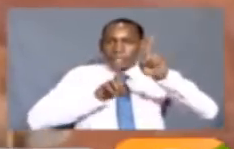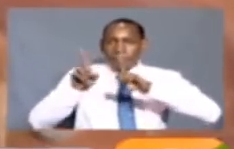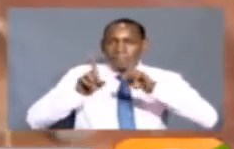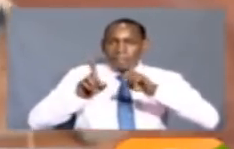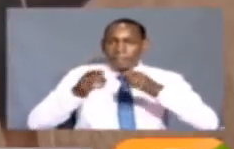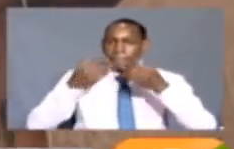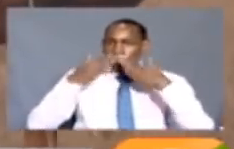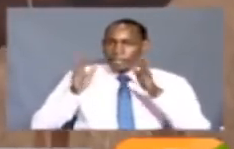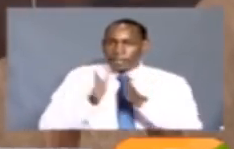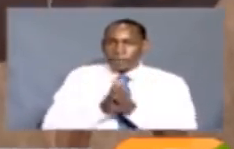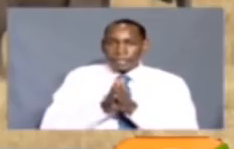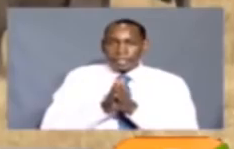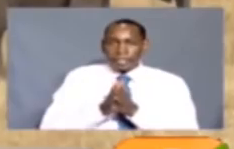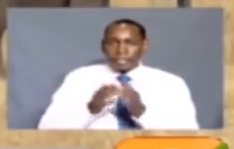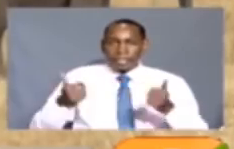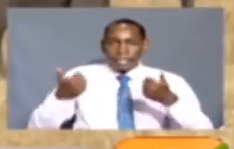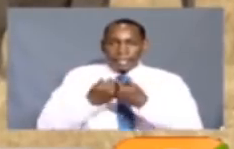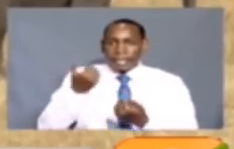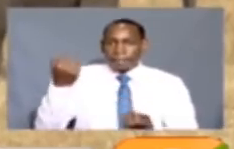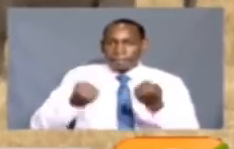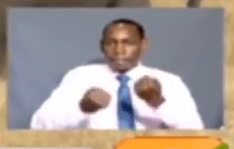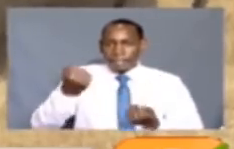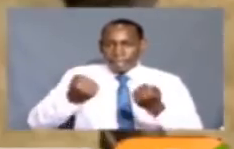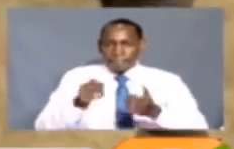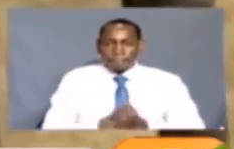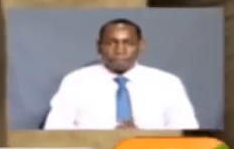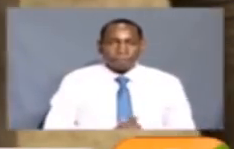a game drive. Hi-ya!